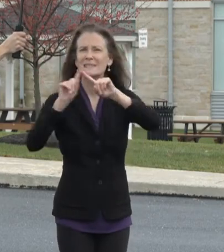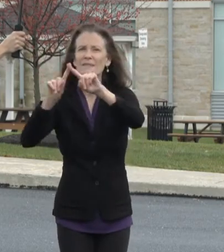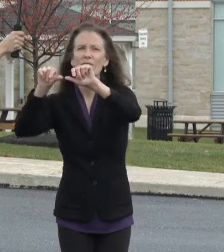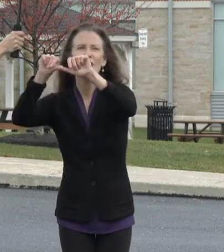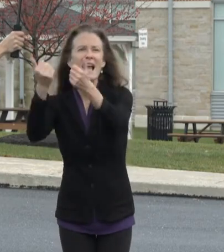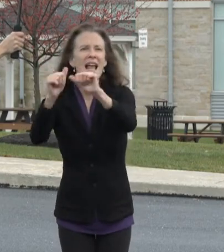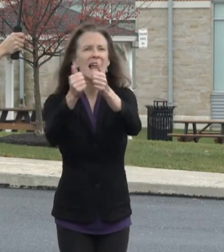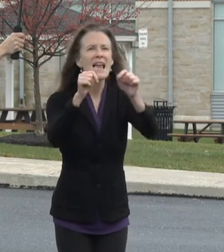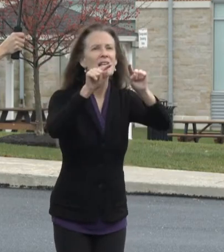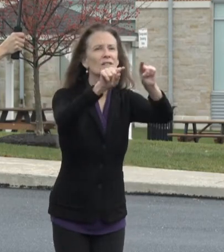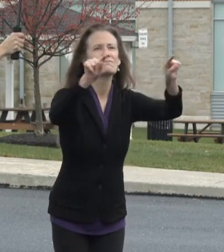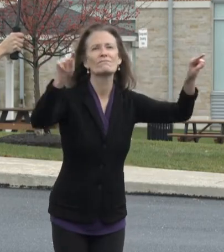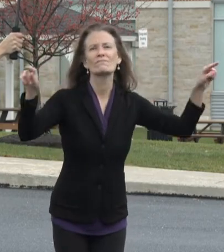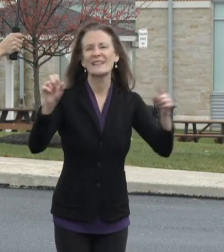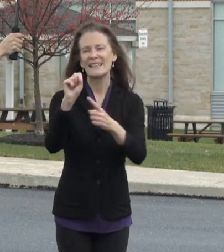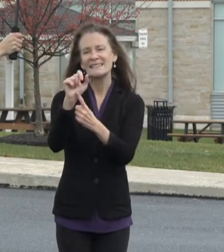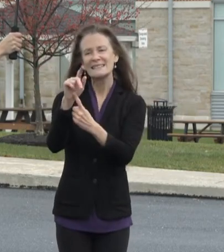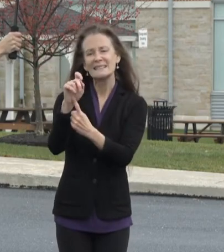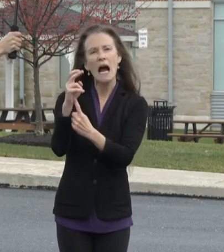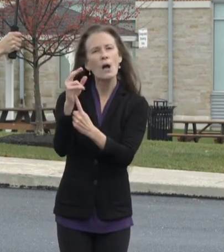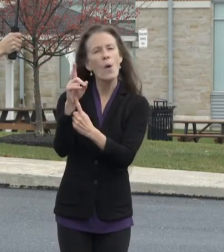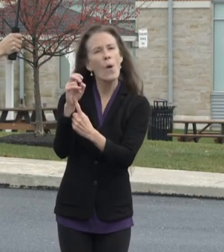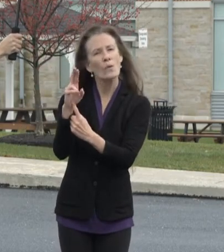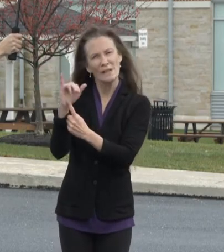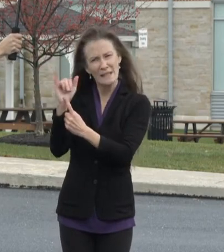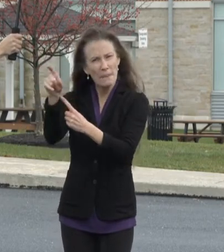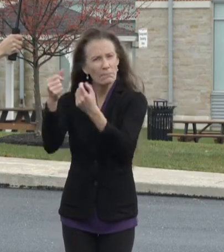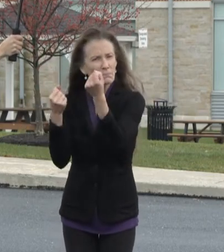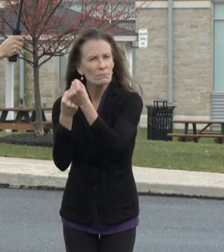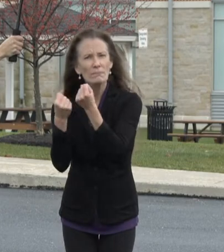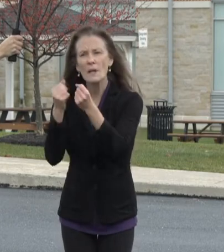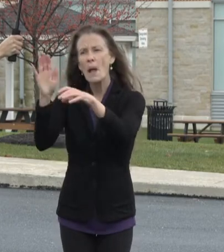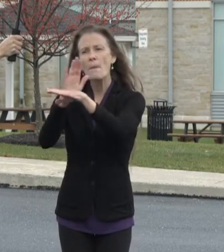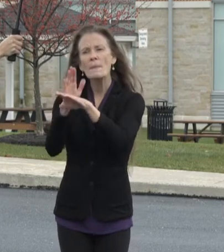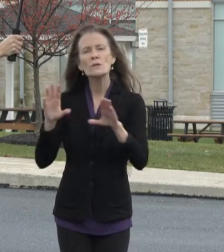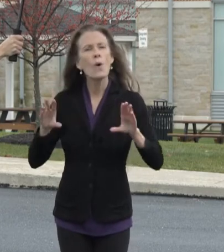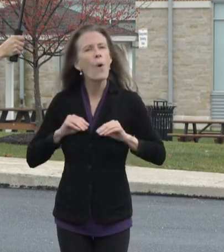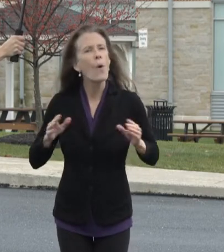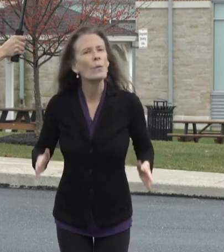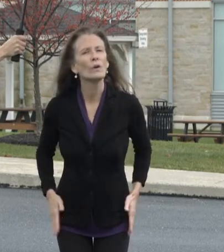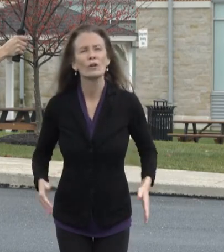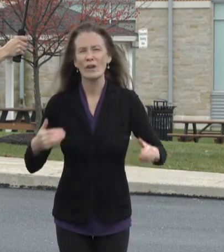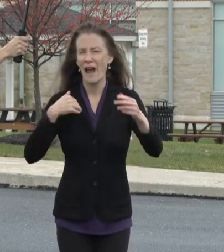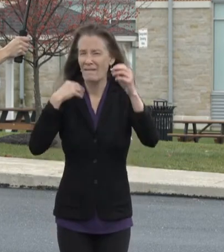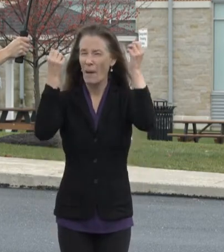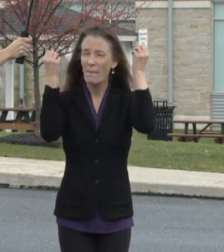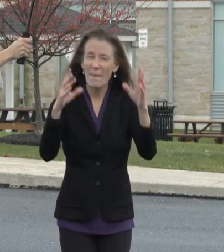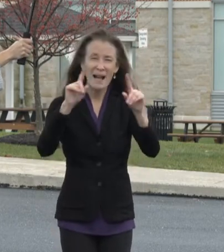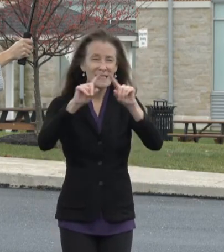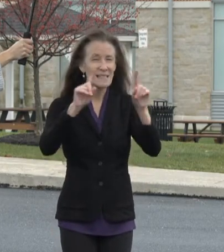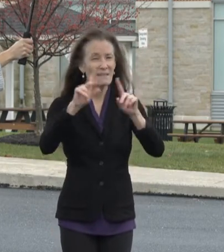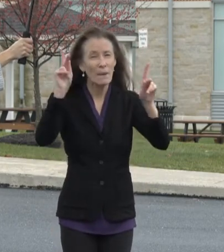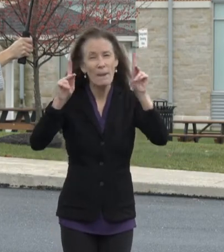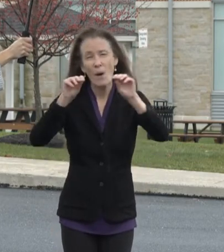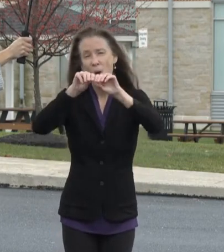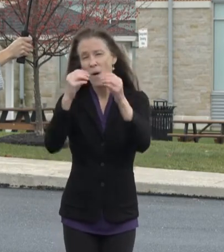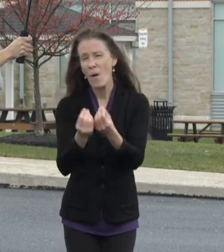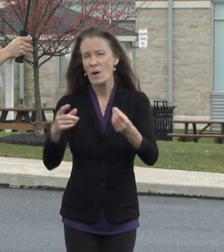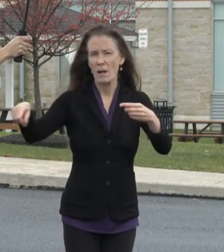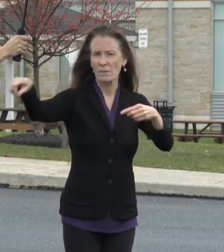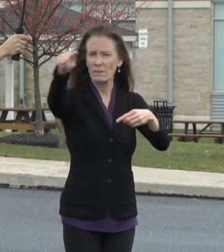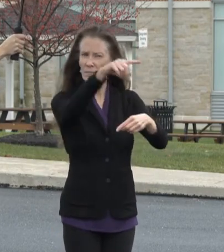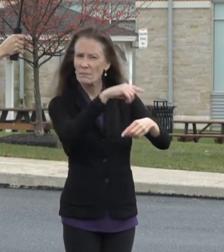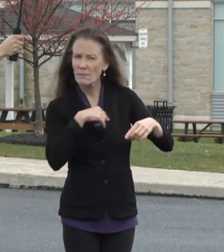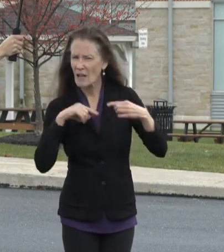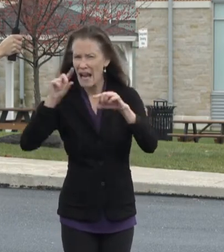the primary agency with carrying out specific functions. If you would review any of our plans, you would see that the National Guard